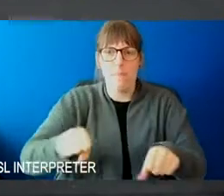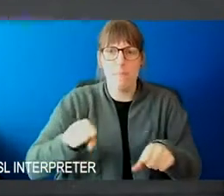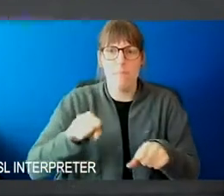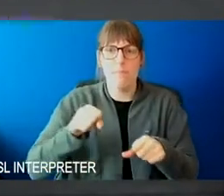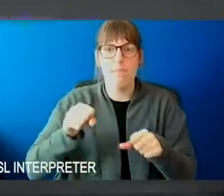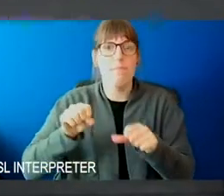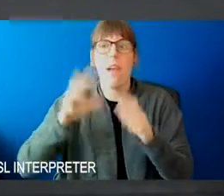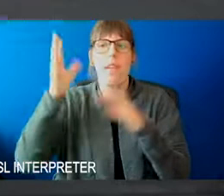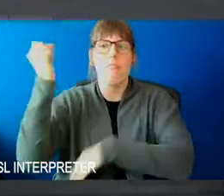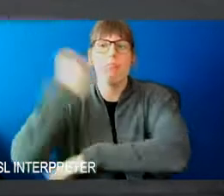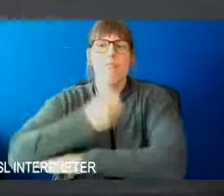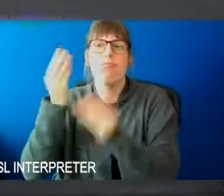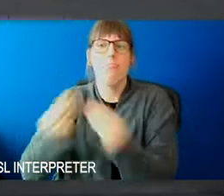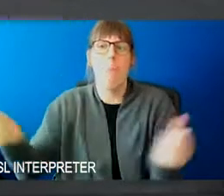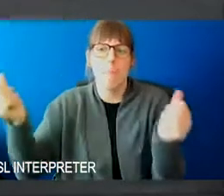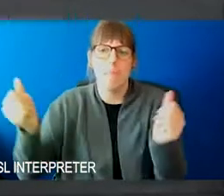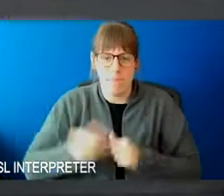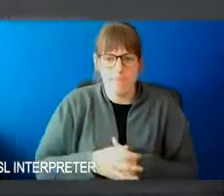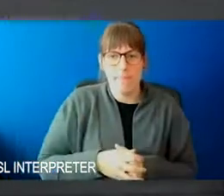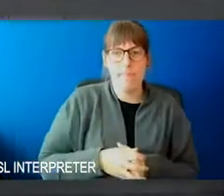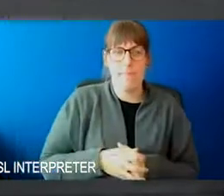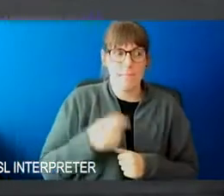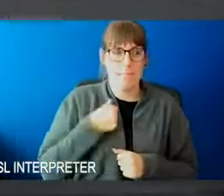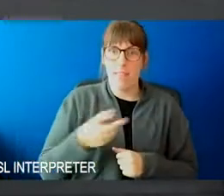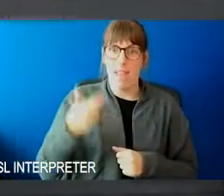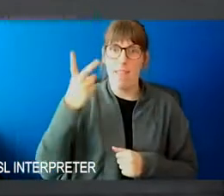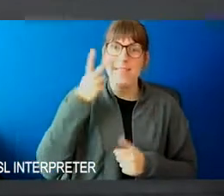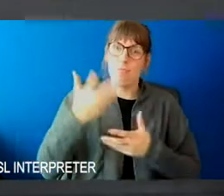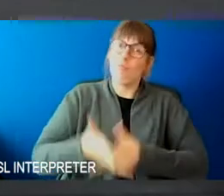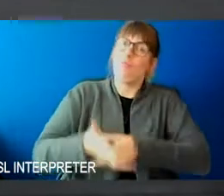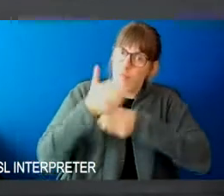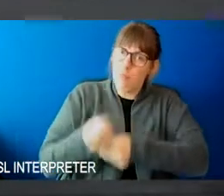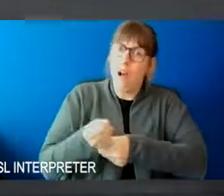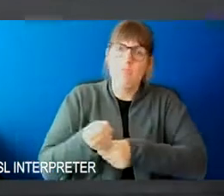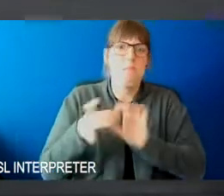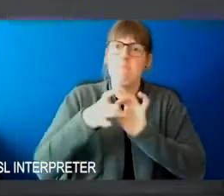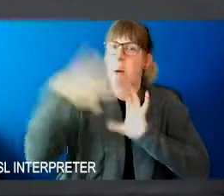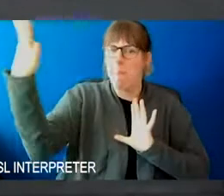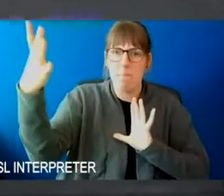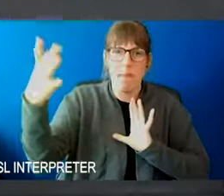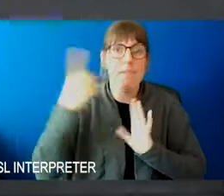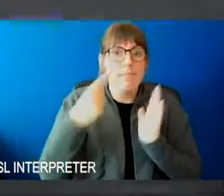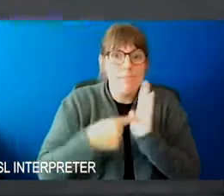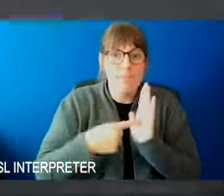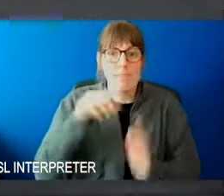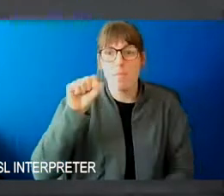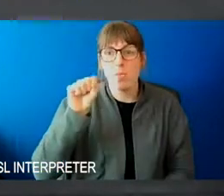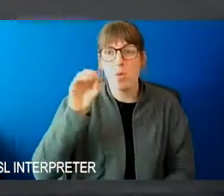in the space that has opened up and disappeared even faster. I've seen trust dramatically